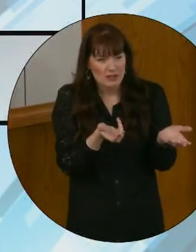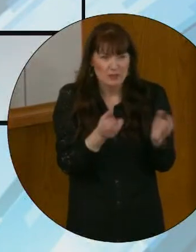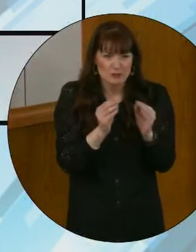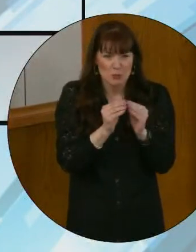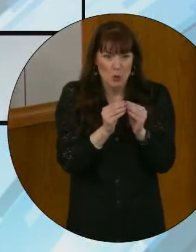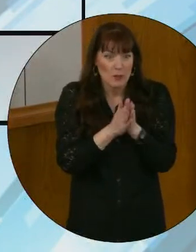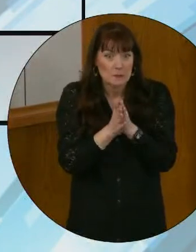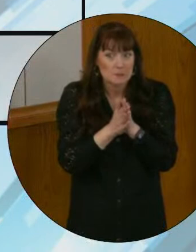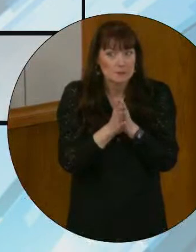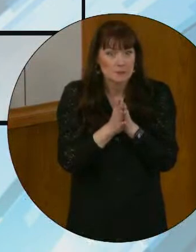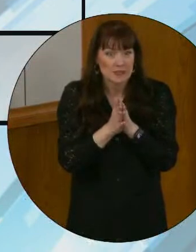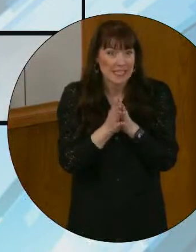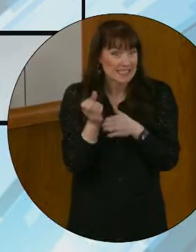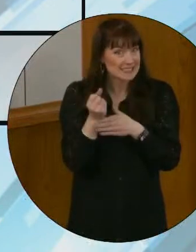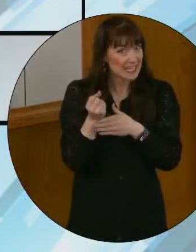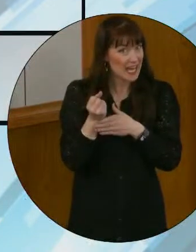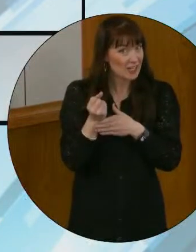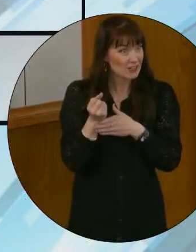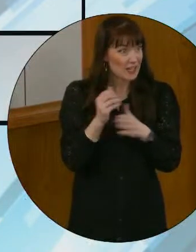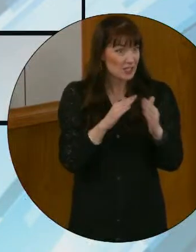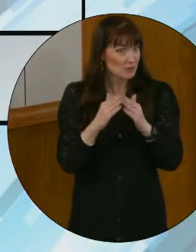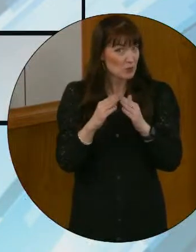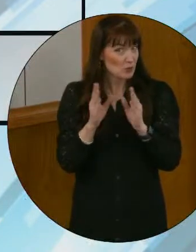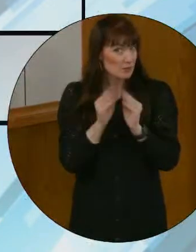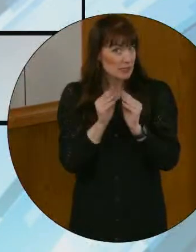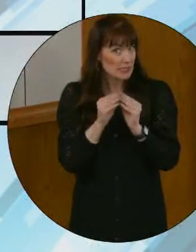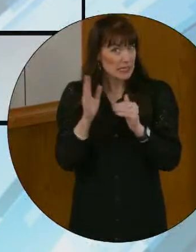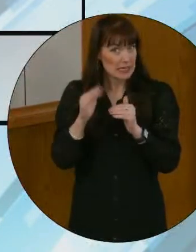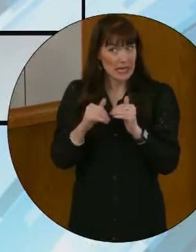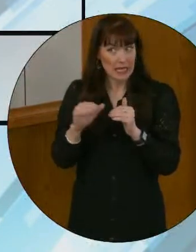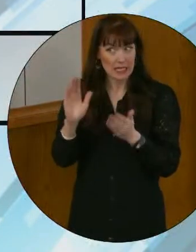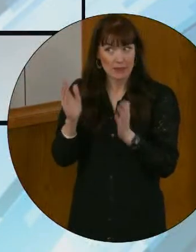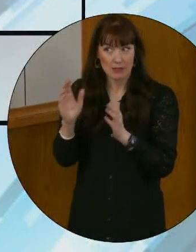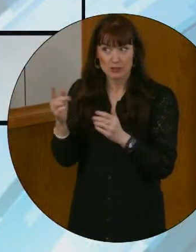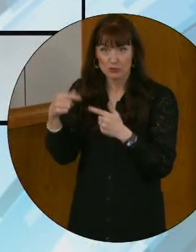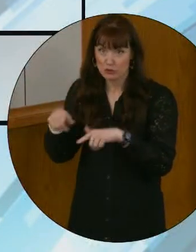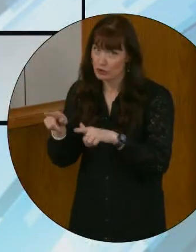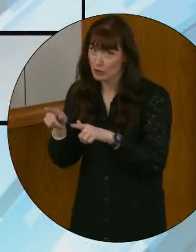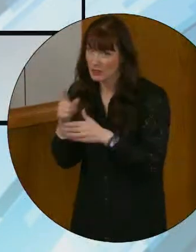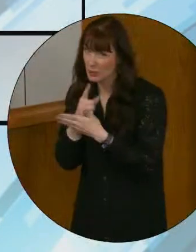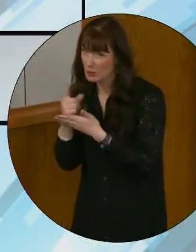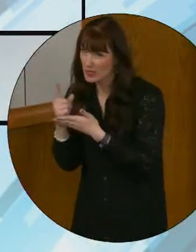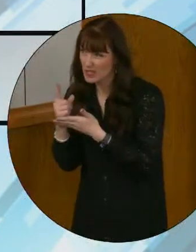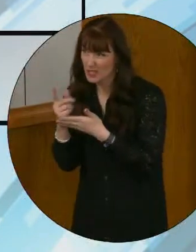to have a Saturday community meeting than during the week?